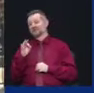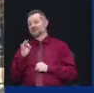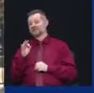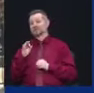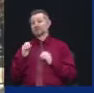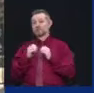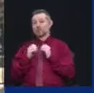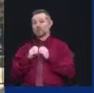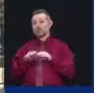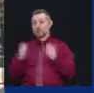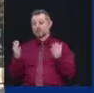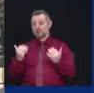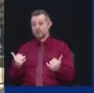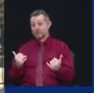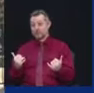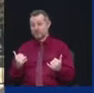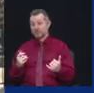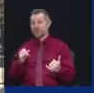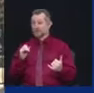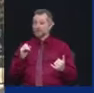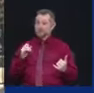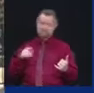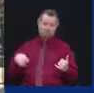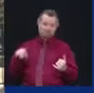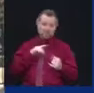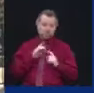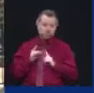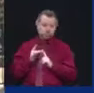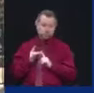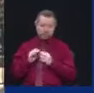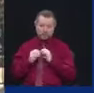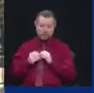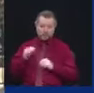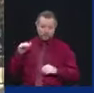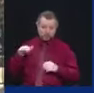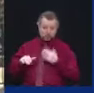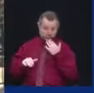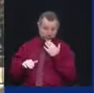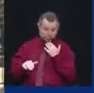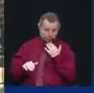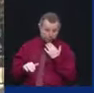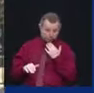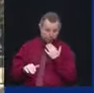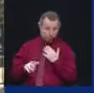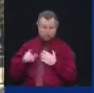today, if we keep the progress, if we keep being smart,